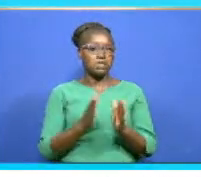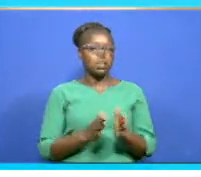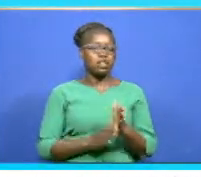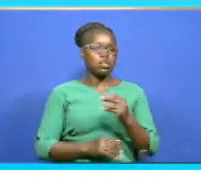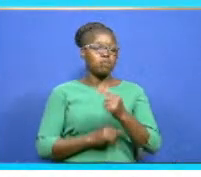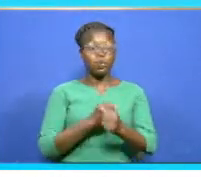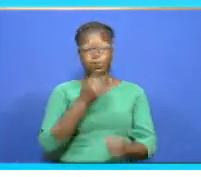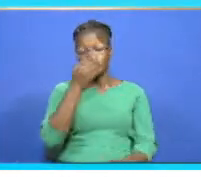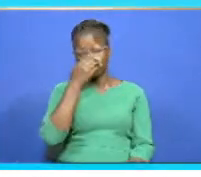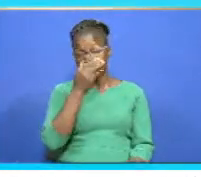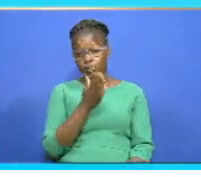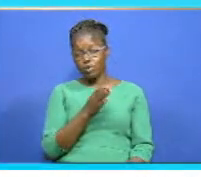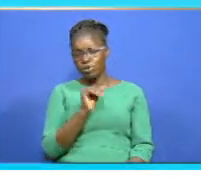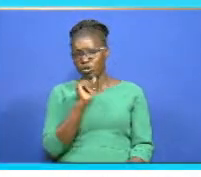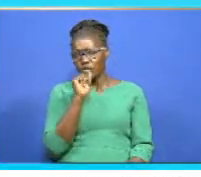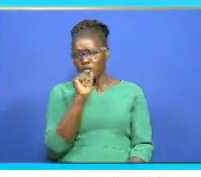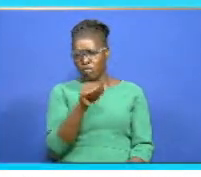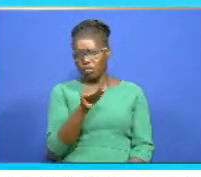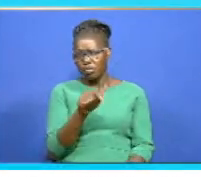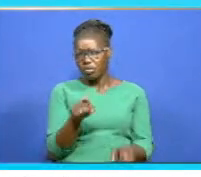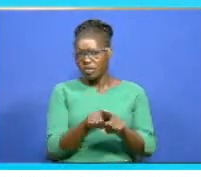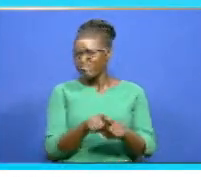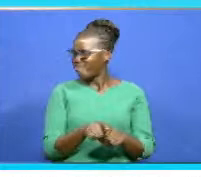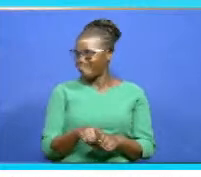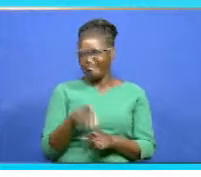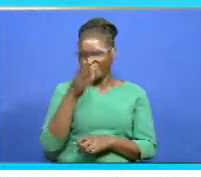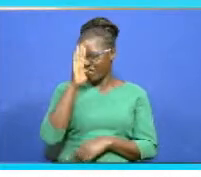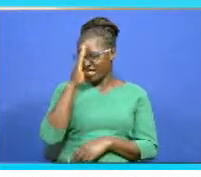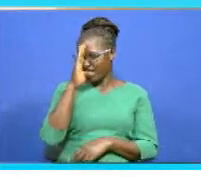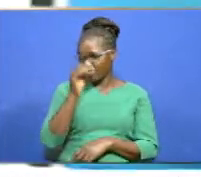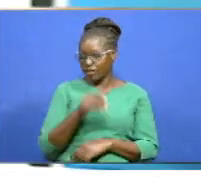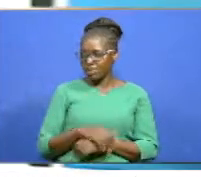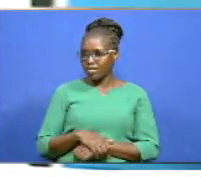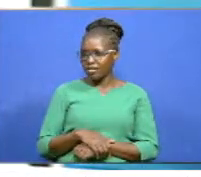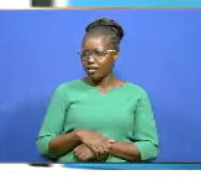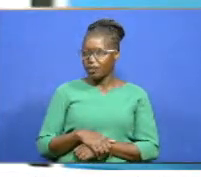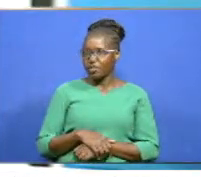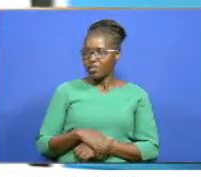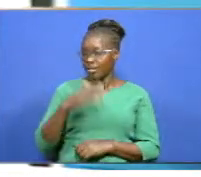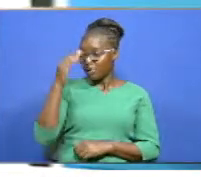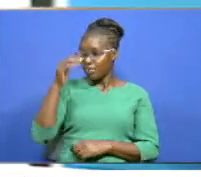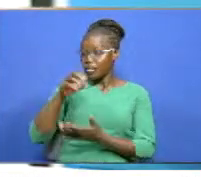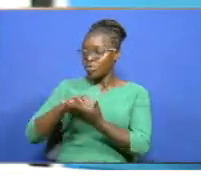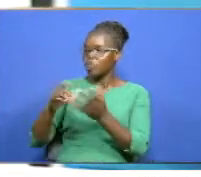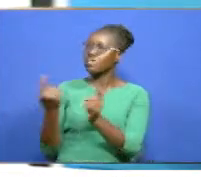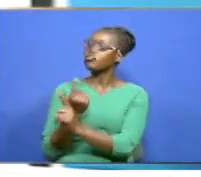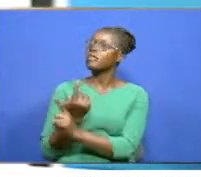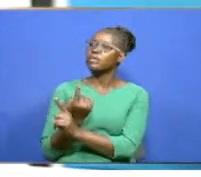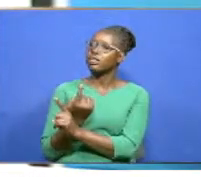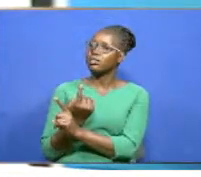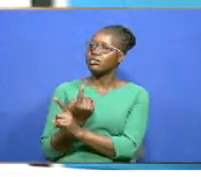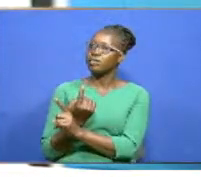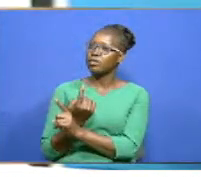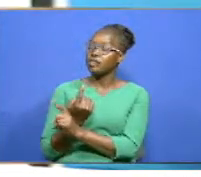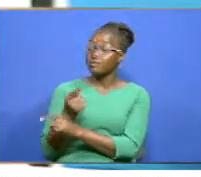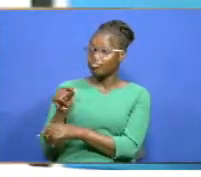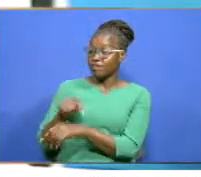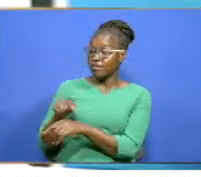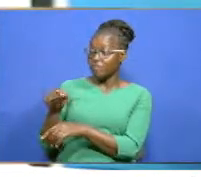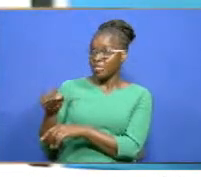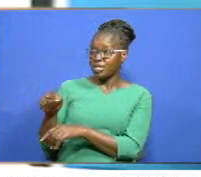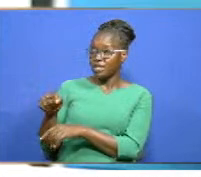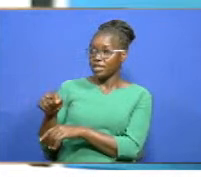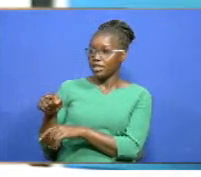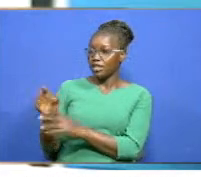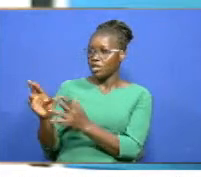president. Are we likely to see such a scenario? I don't think so. I don't think so, because the situation is different. At that time, it was between